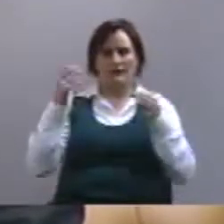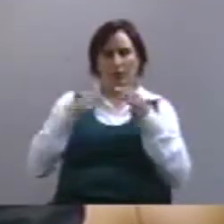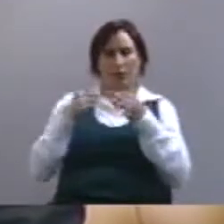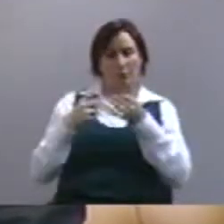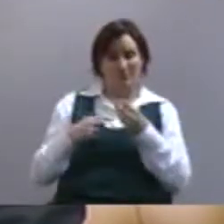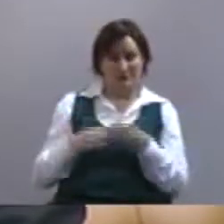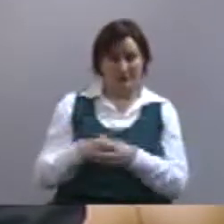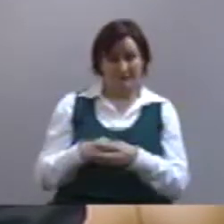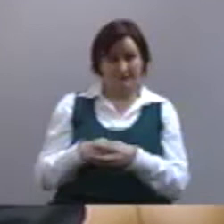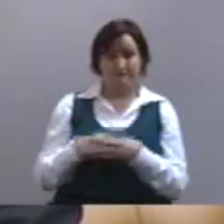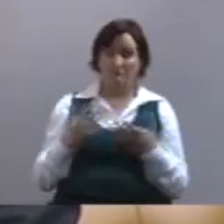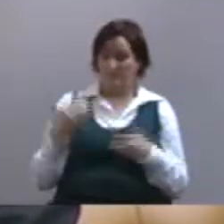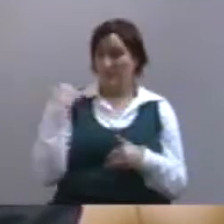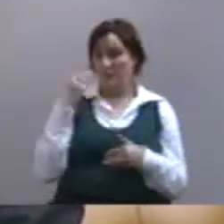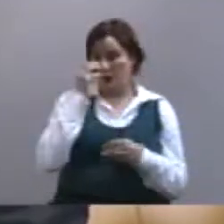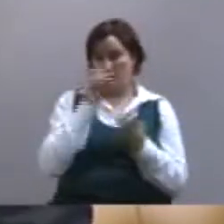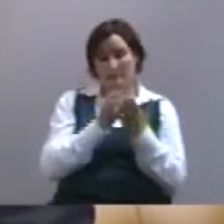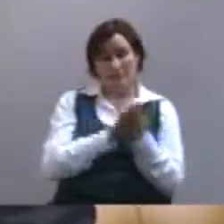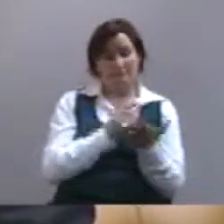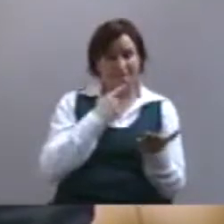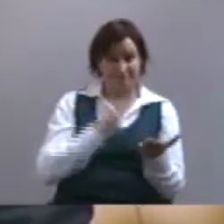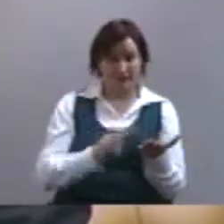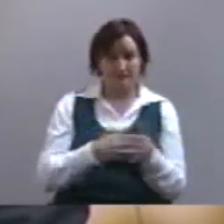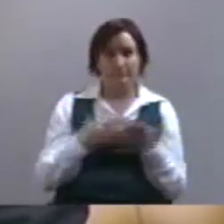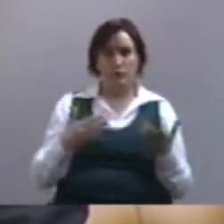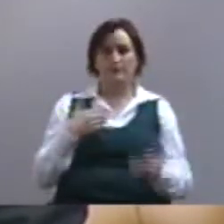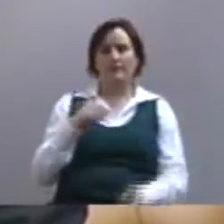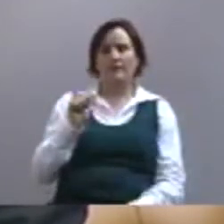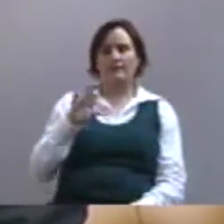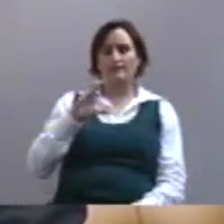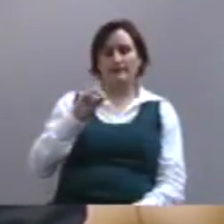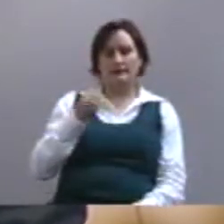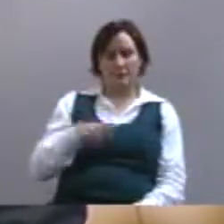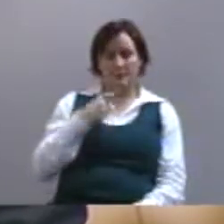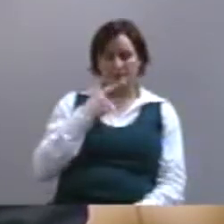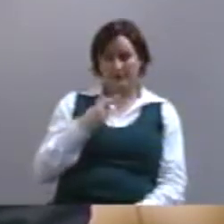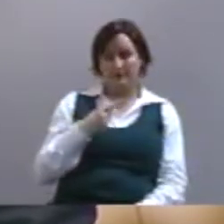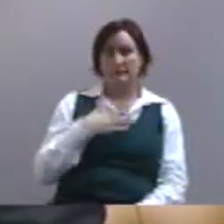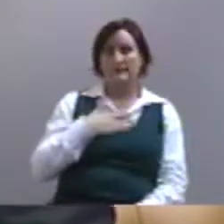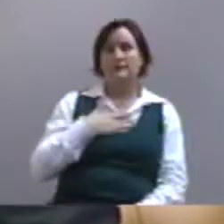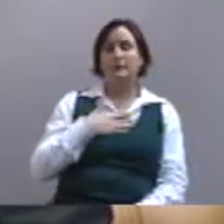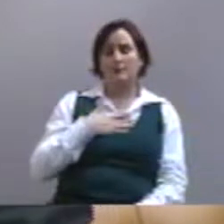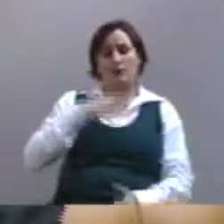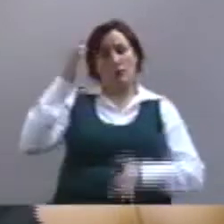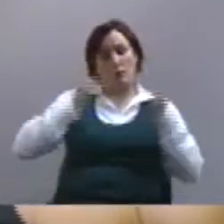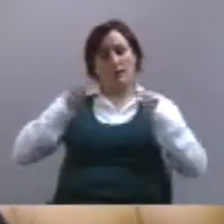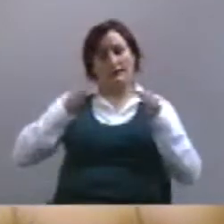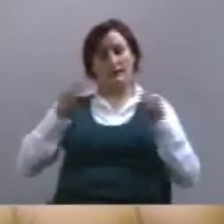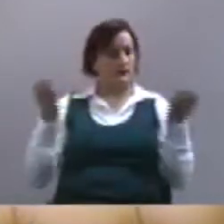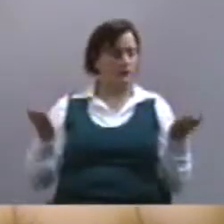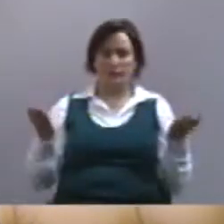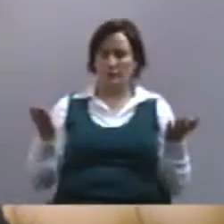mentioned within the newspapers. The ACDP gives that political parties should not be seen to be